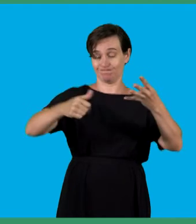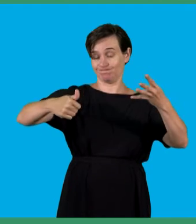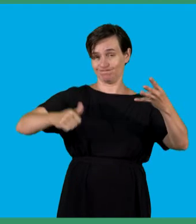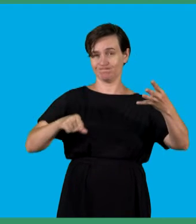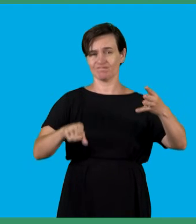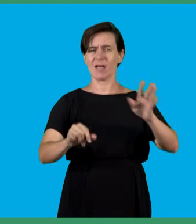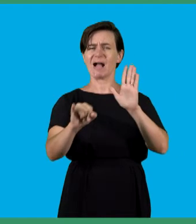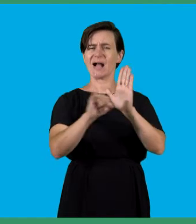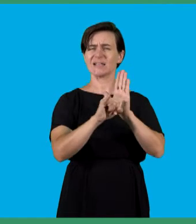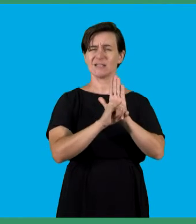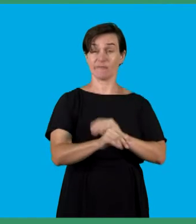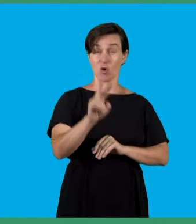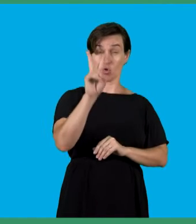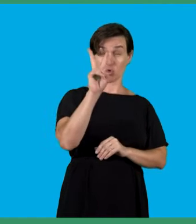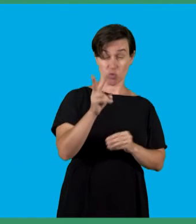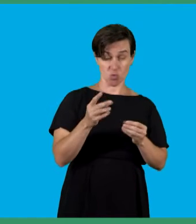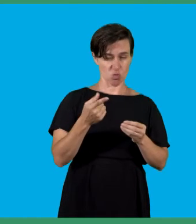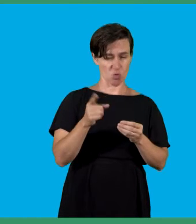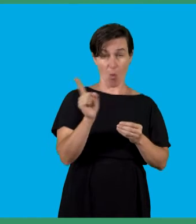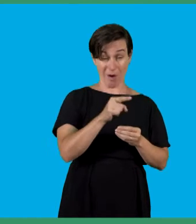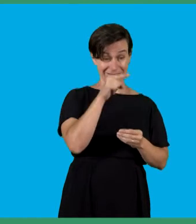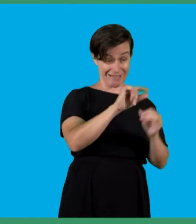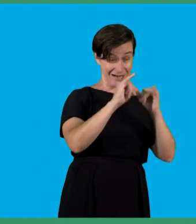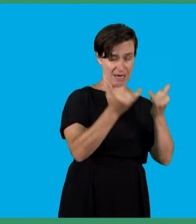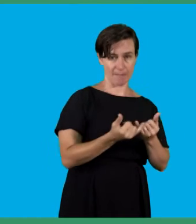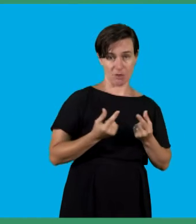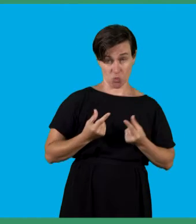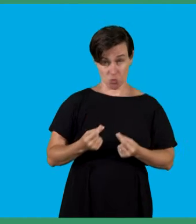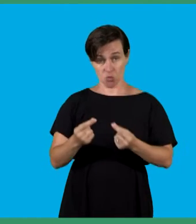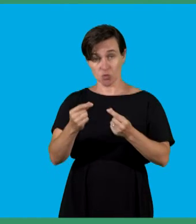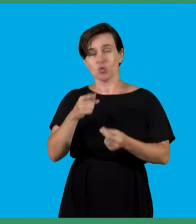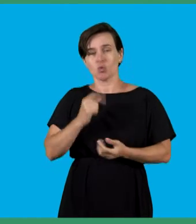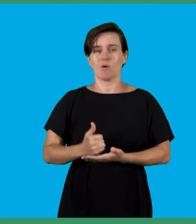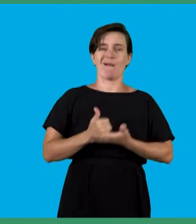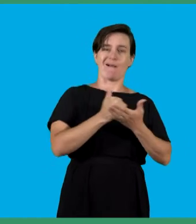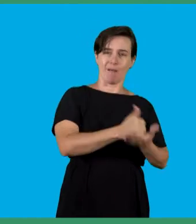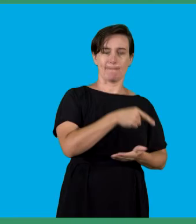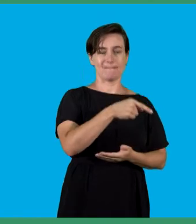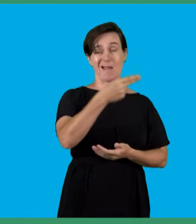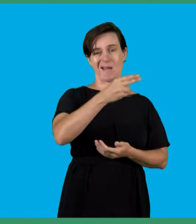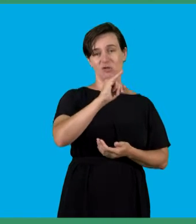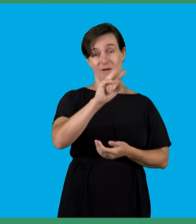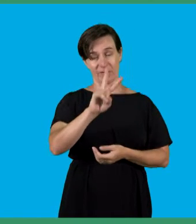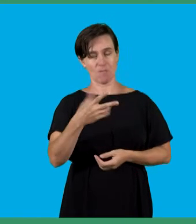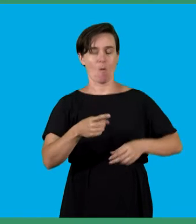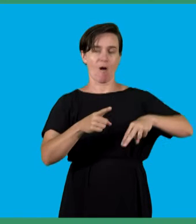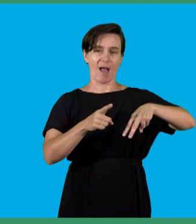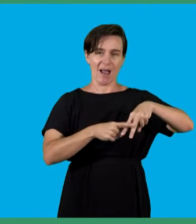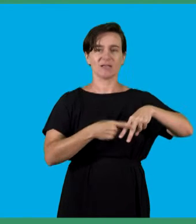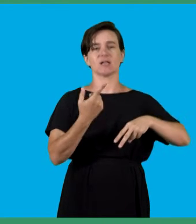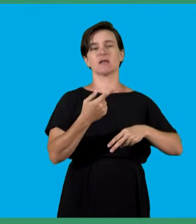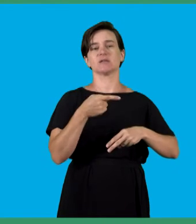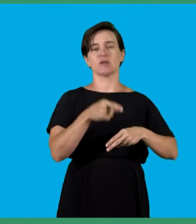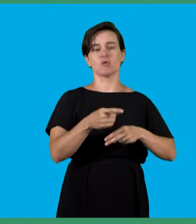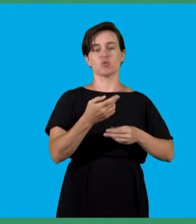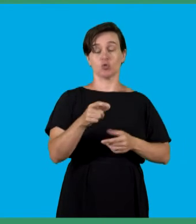identify 2 initiatives that Rosemary manufacturers implemented to address HIV or AIDS as